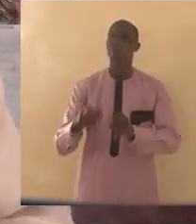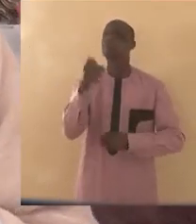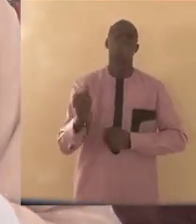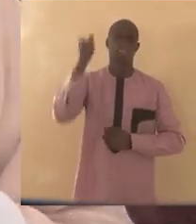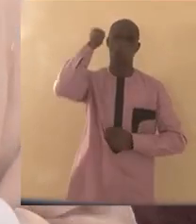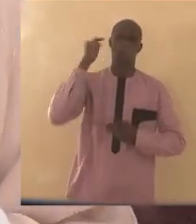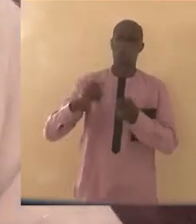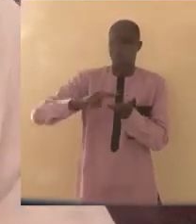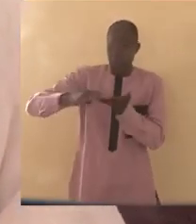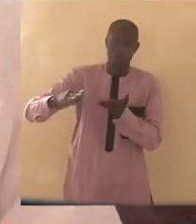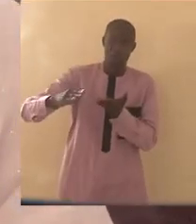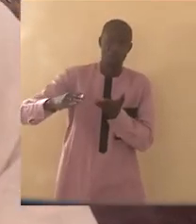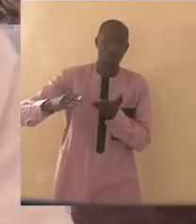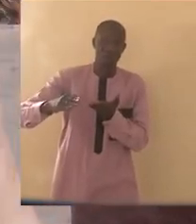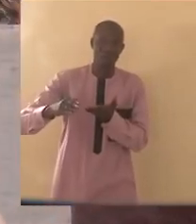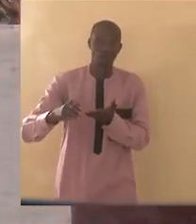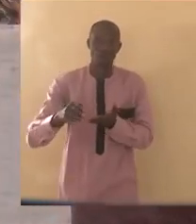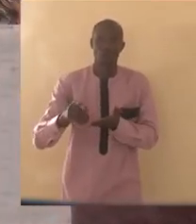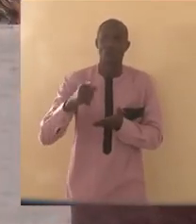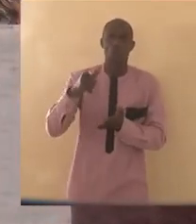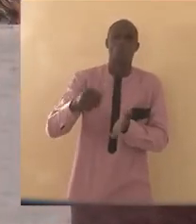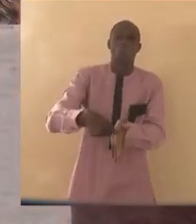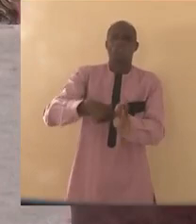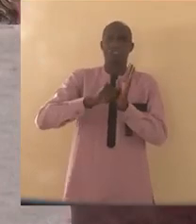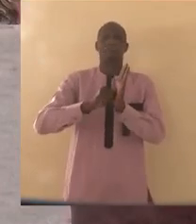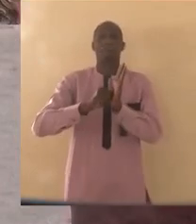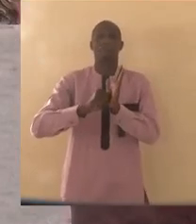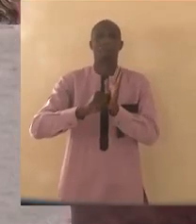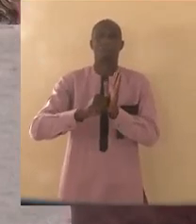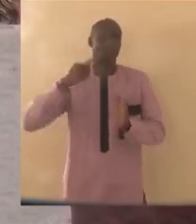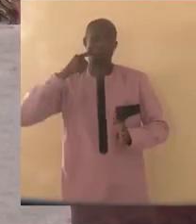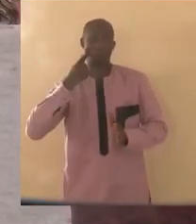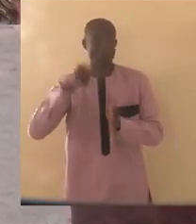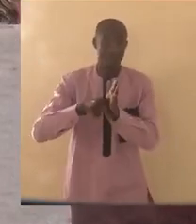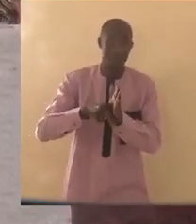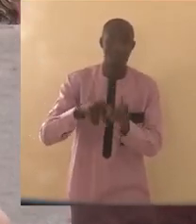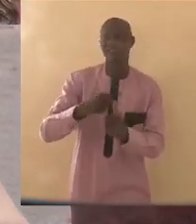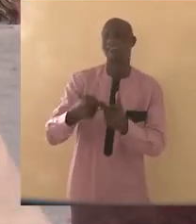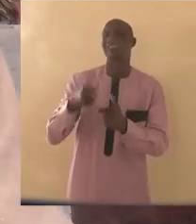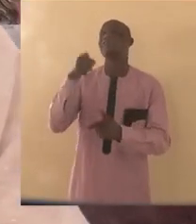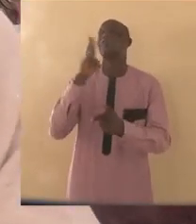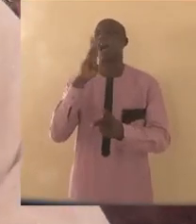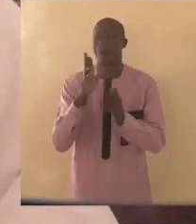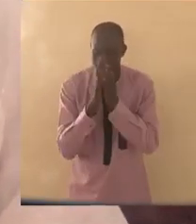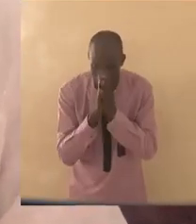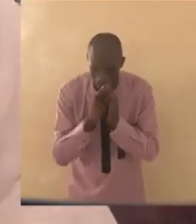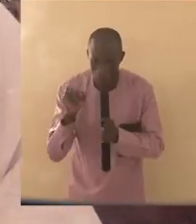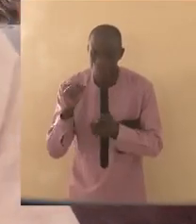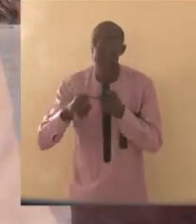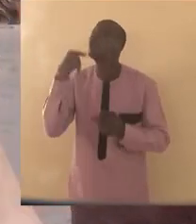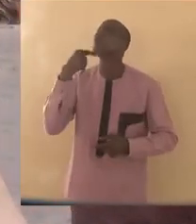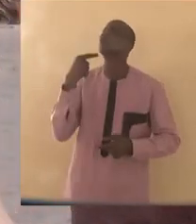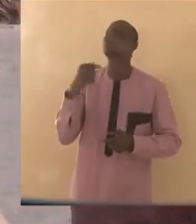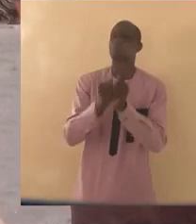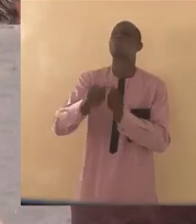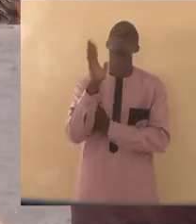you refuse to forgive your neighbor. You insist on your resentment and bitterness. And then you are praying